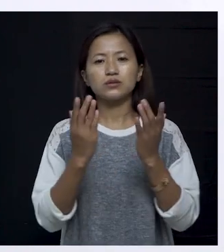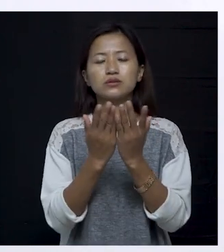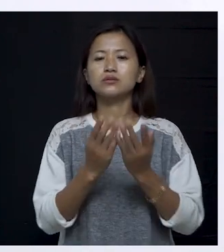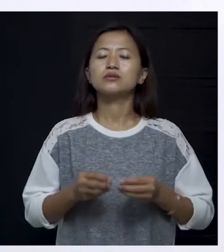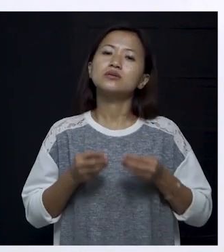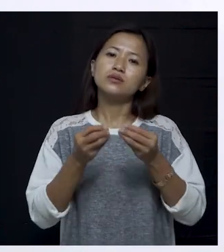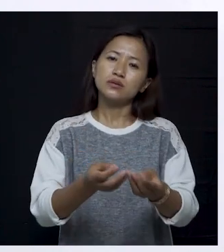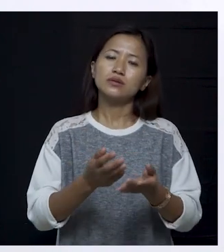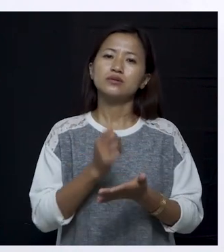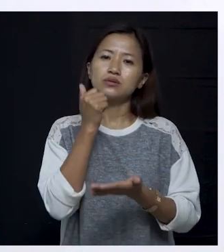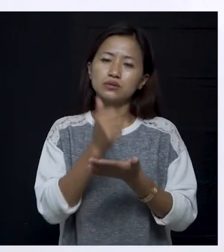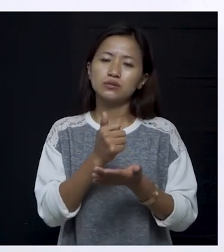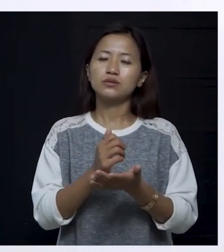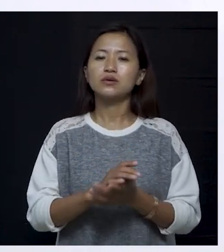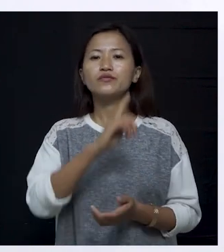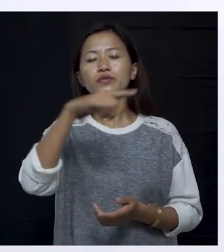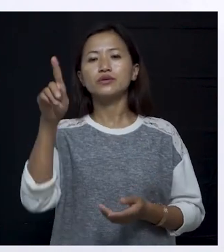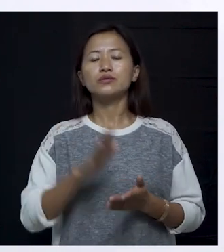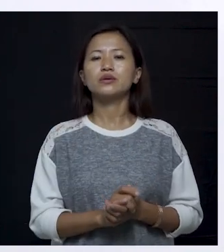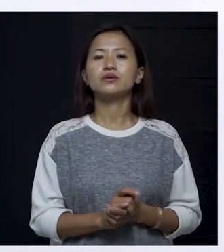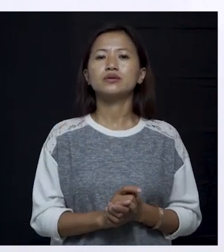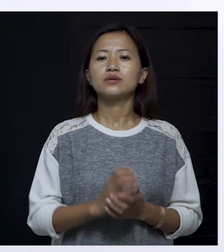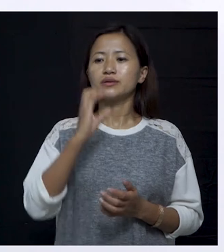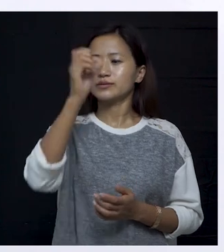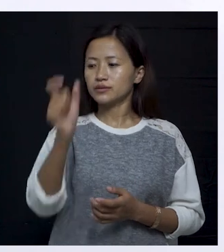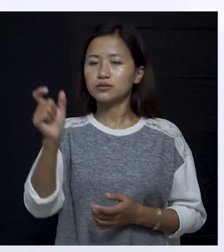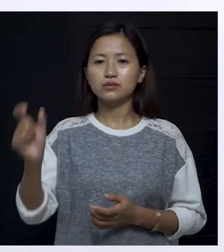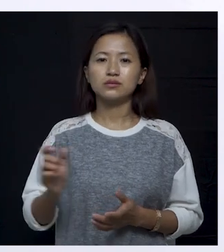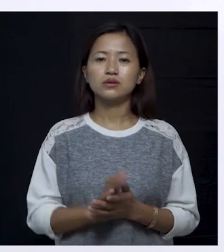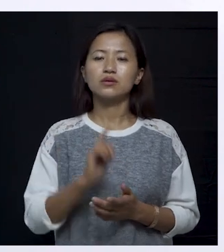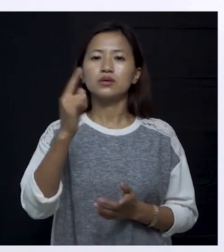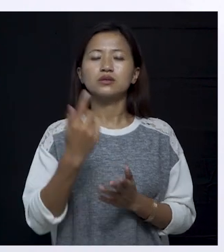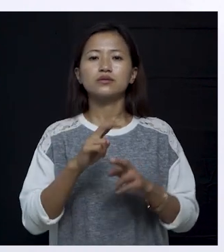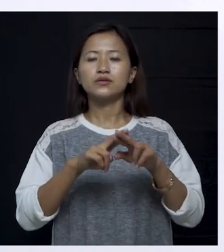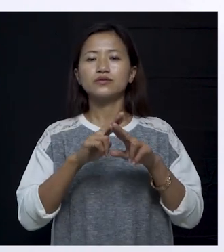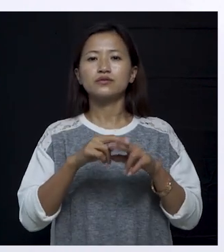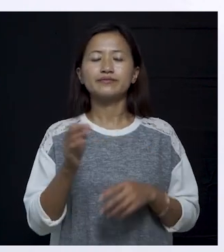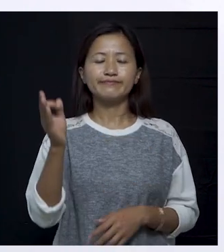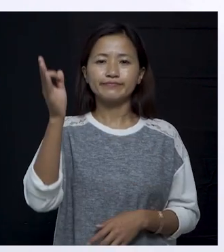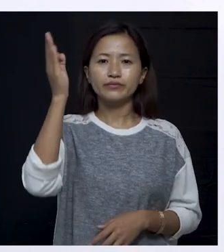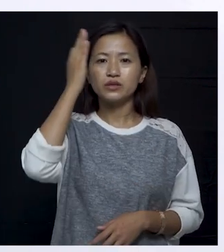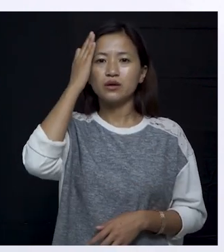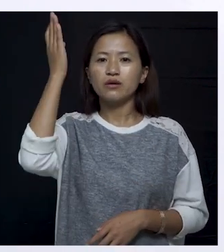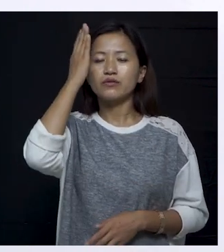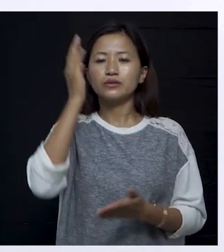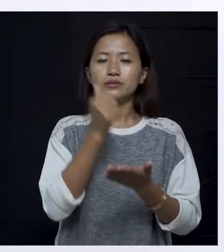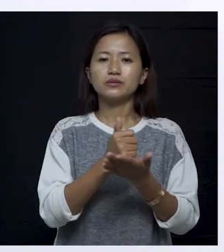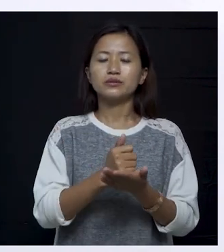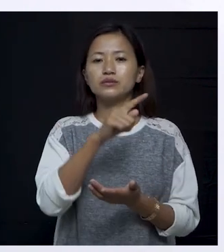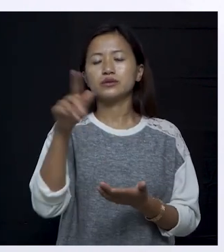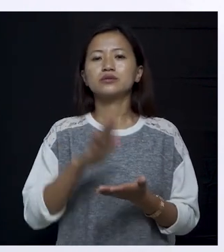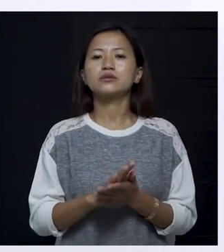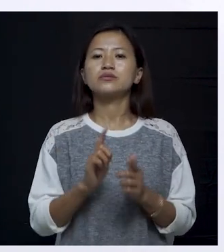this is because it is the right of the citizen. It is one of the fundamental rights, that is the right to